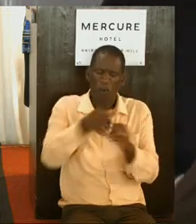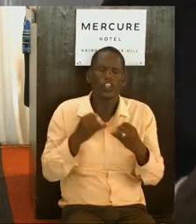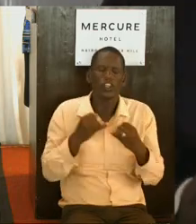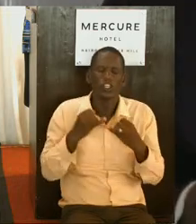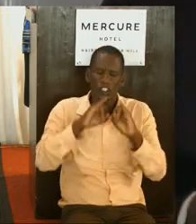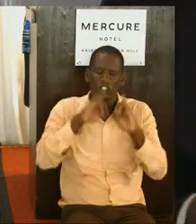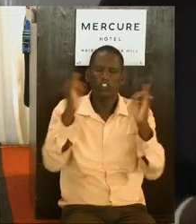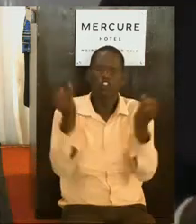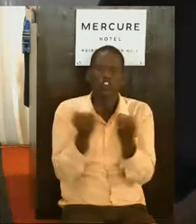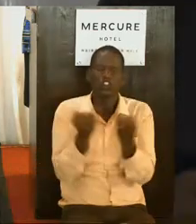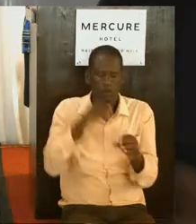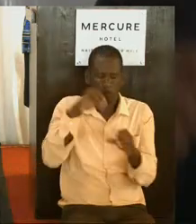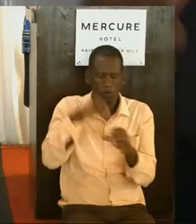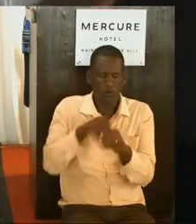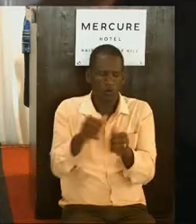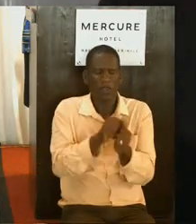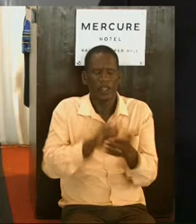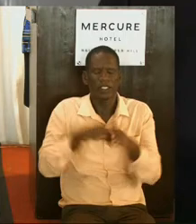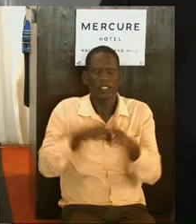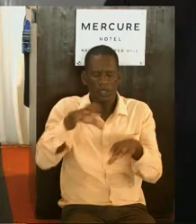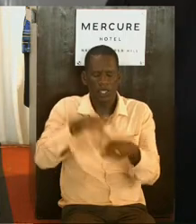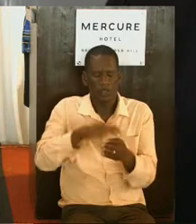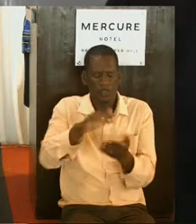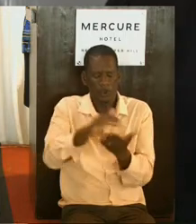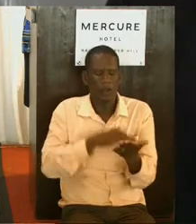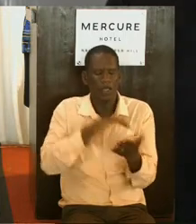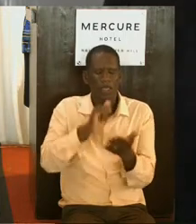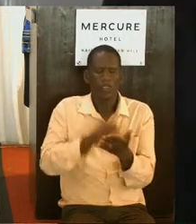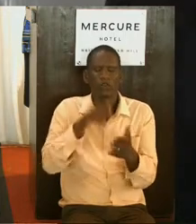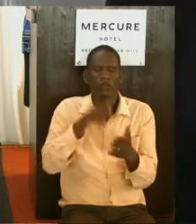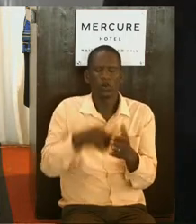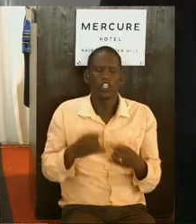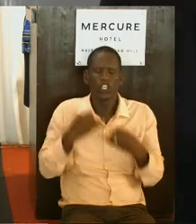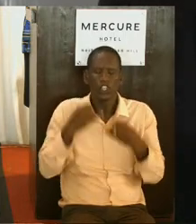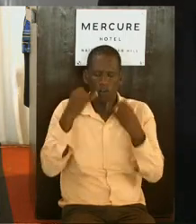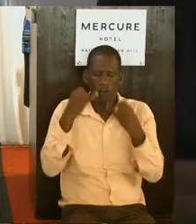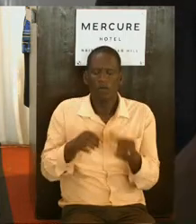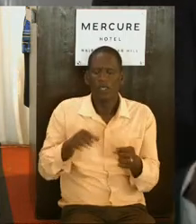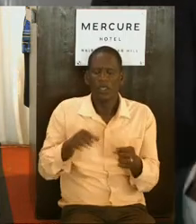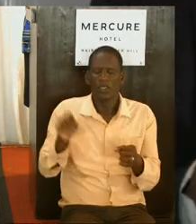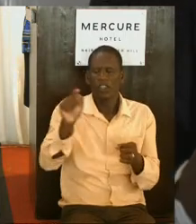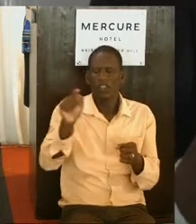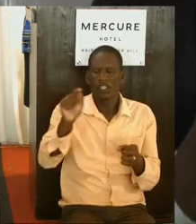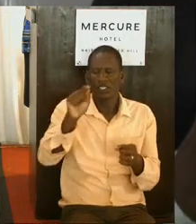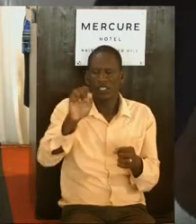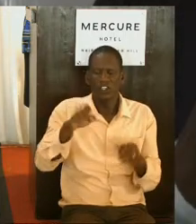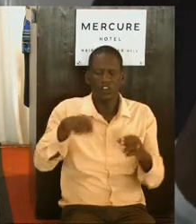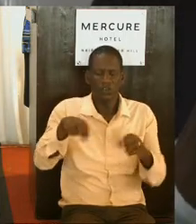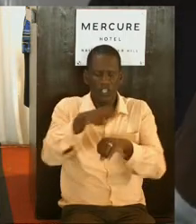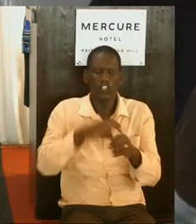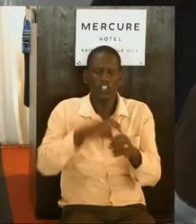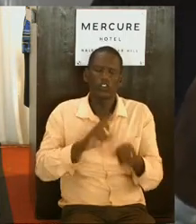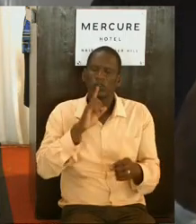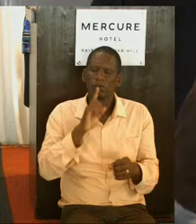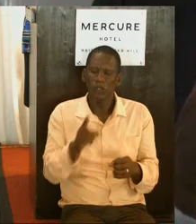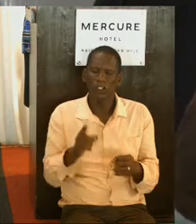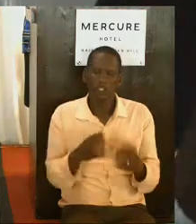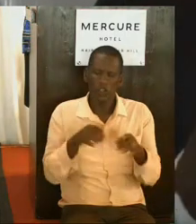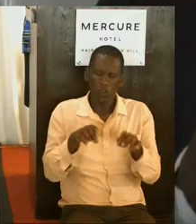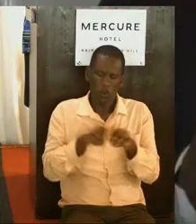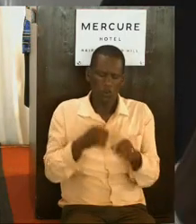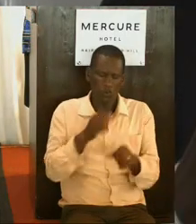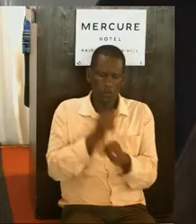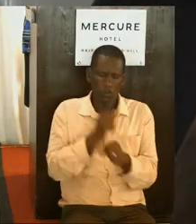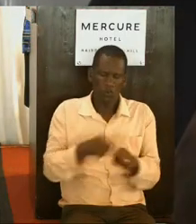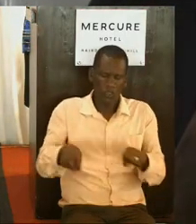and that's how we get the report so that is what informs the state of the national address on the other side we did conduct